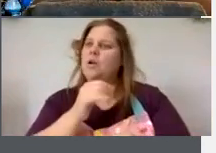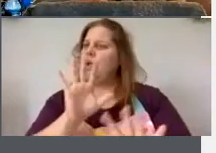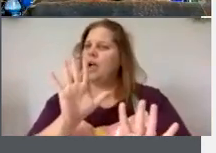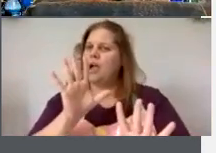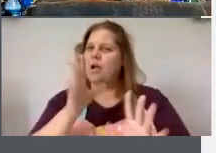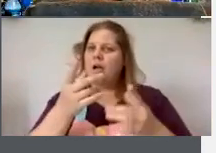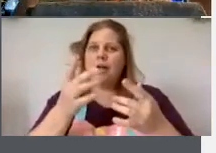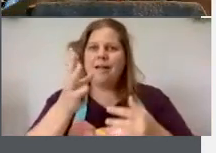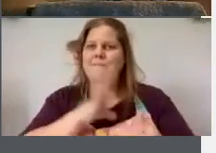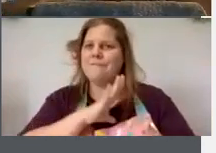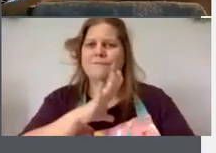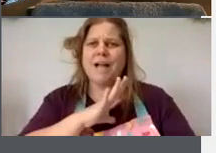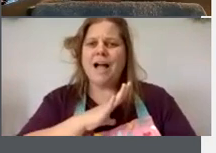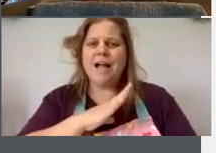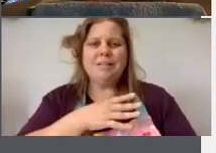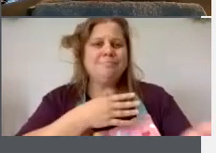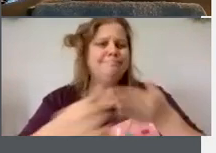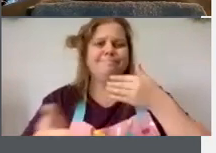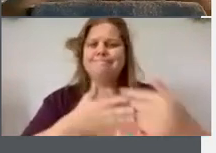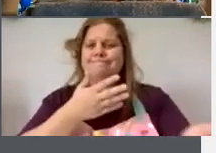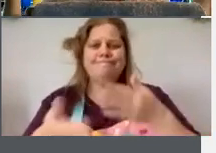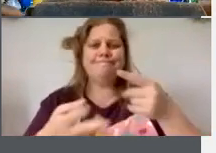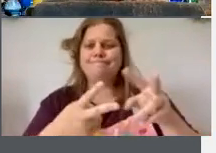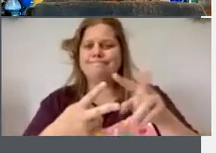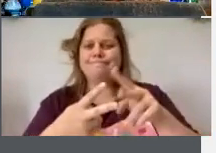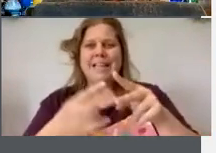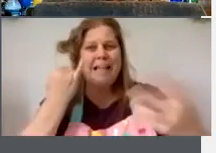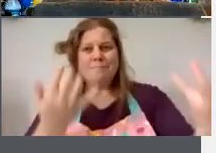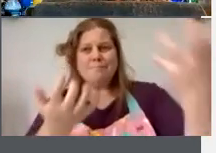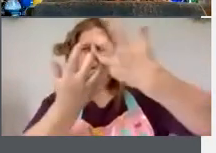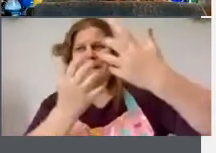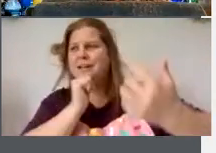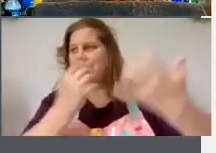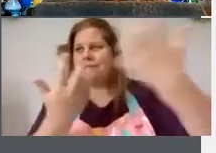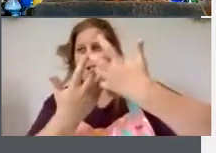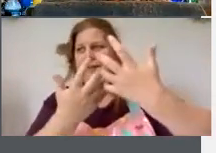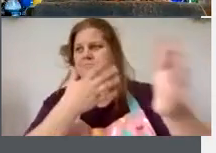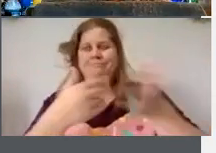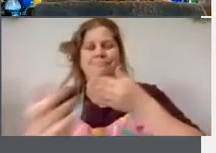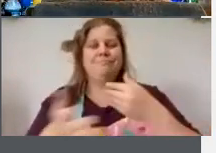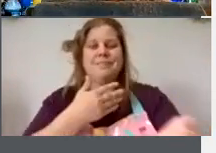okay. It's fine if they don't match. That's the beauty of science.